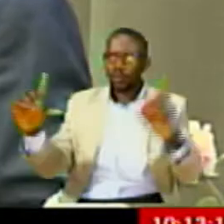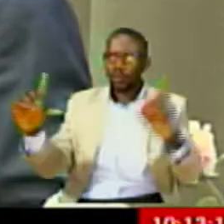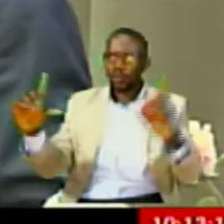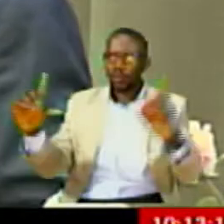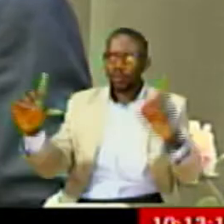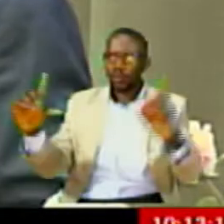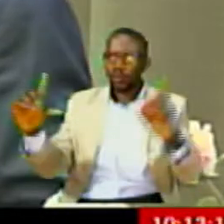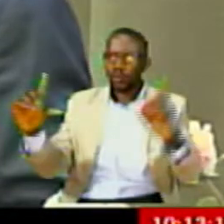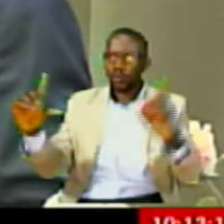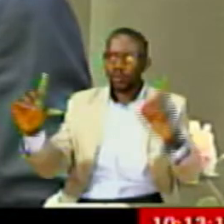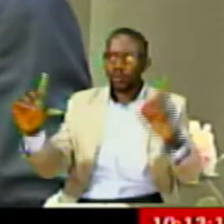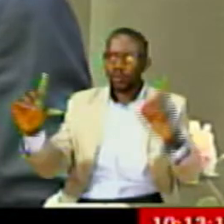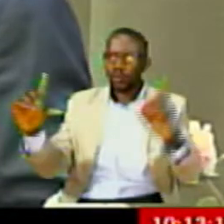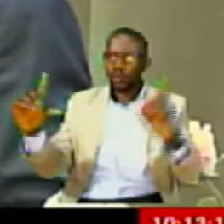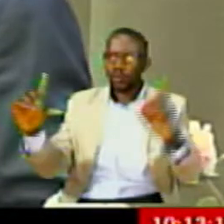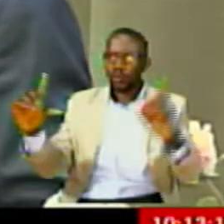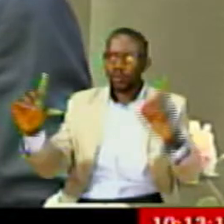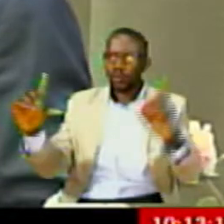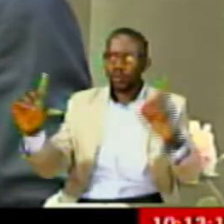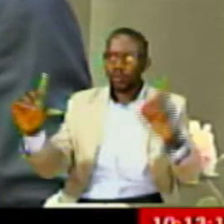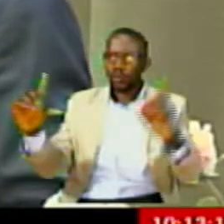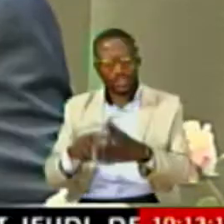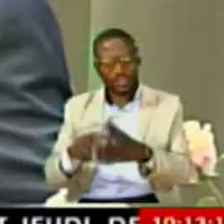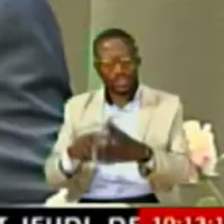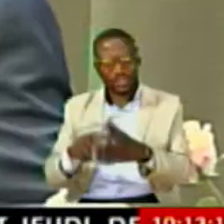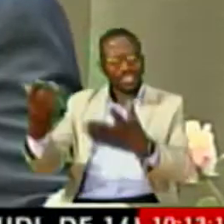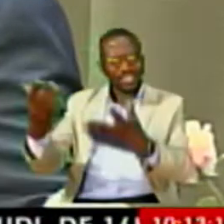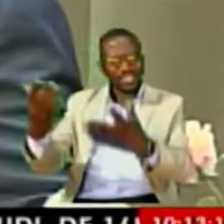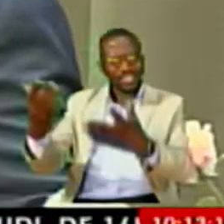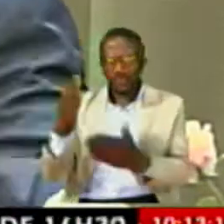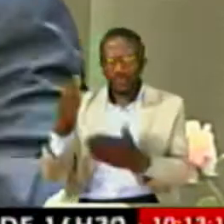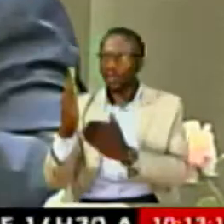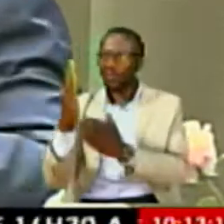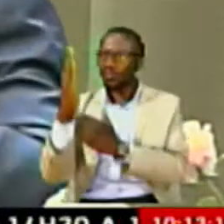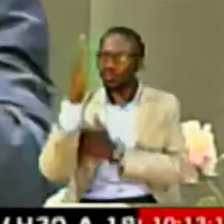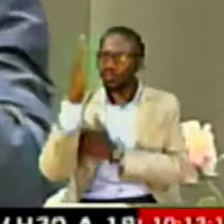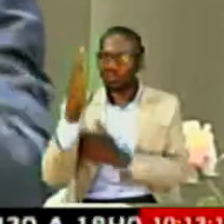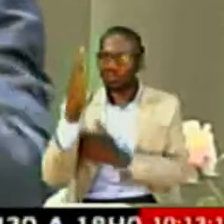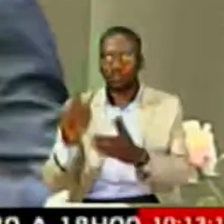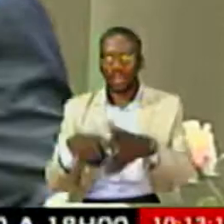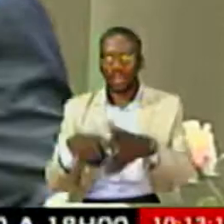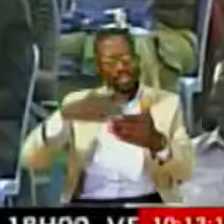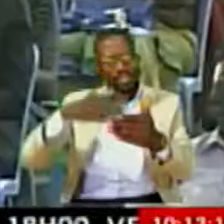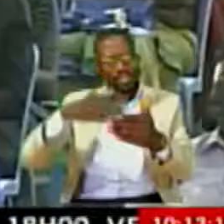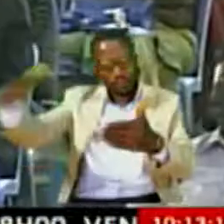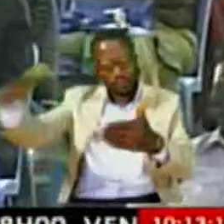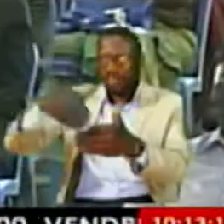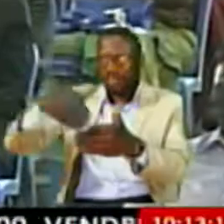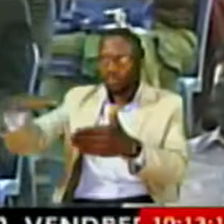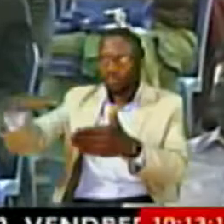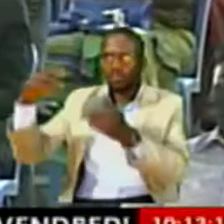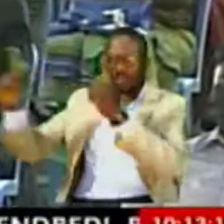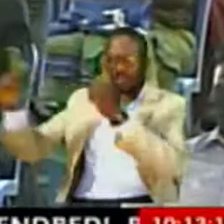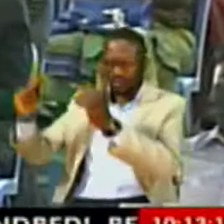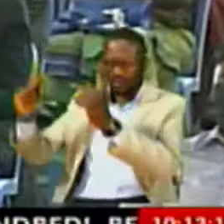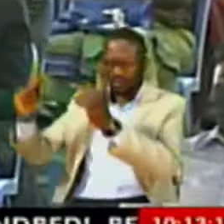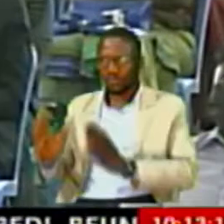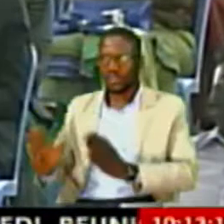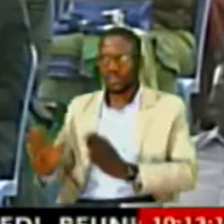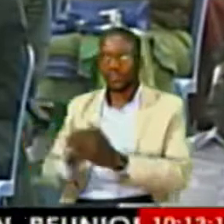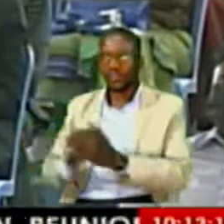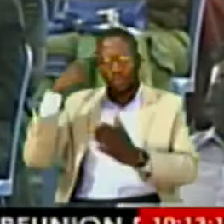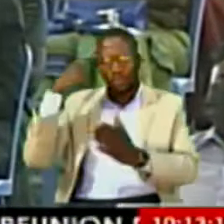temps commença, now when the time began, Dieu commença à envoyer des prophètes. God started sending prophets. Pour